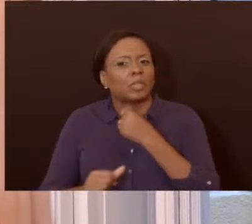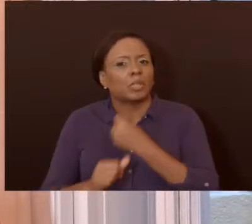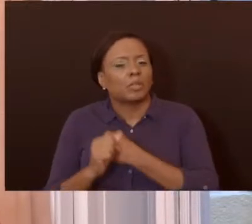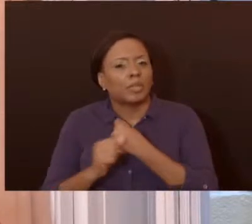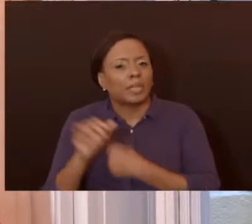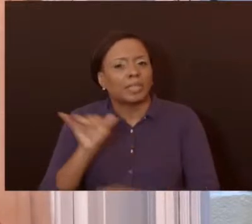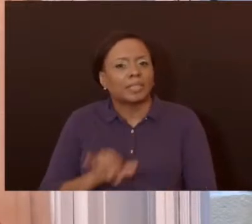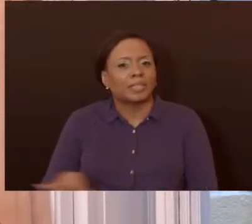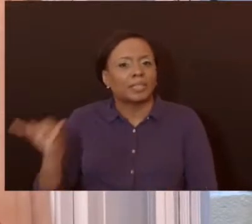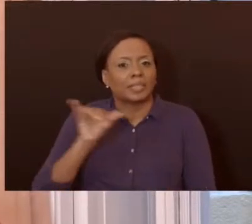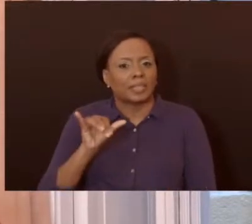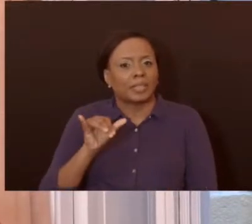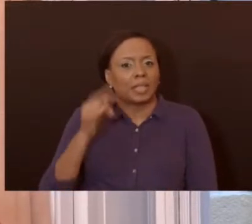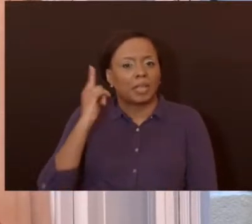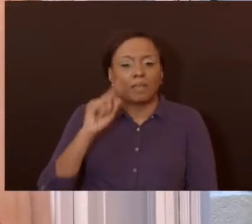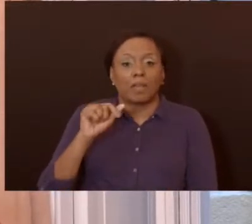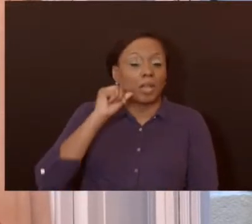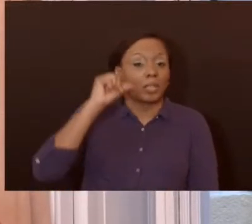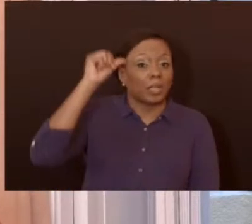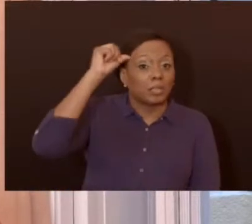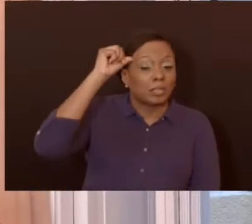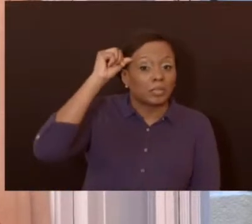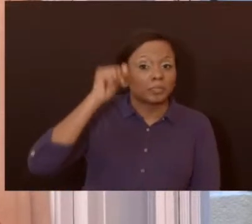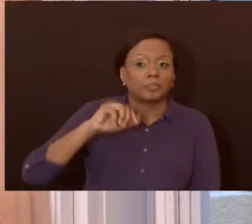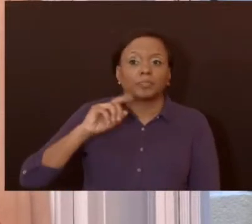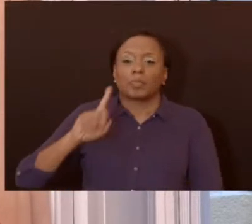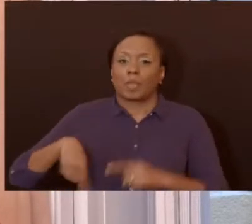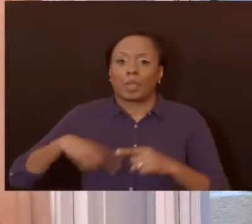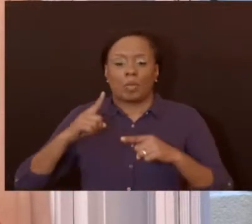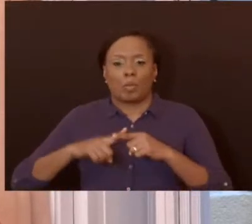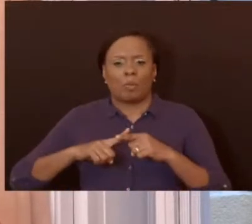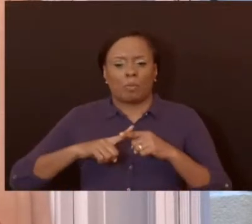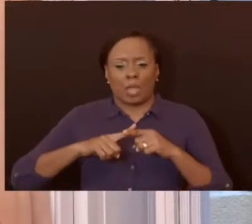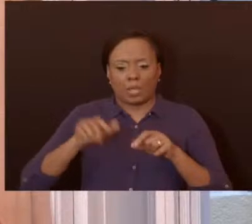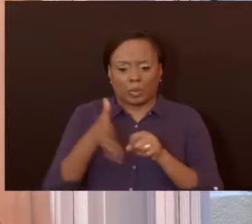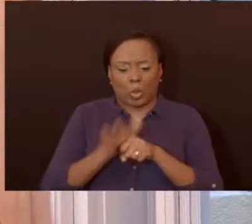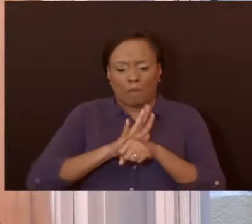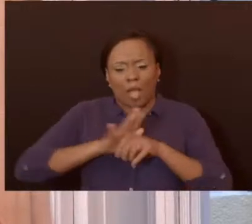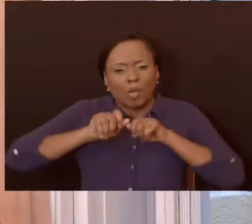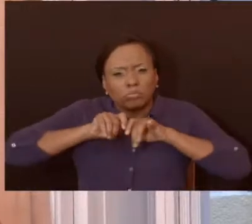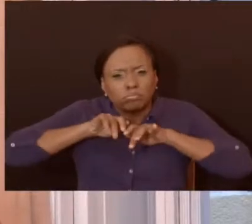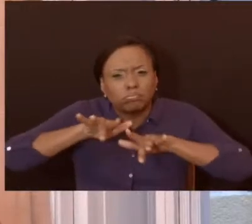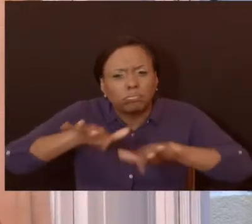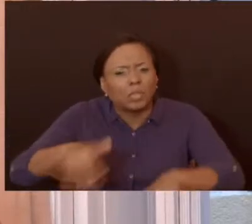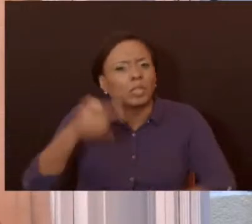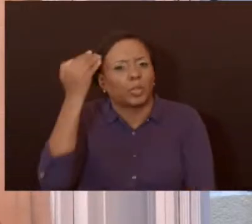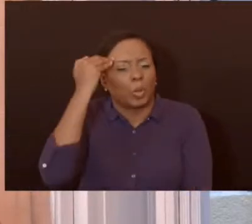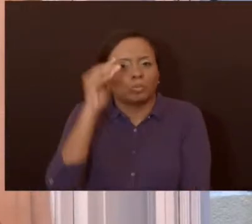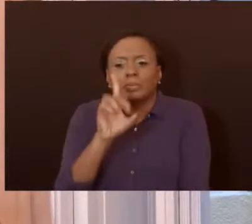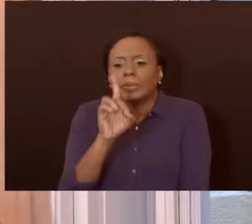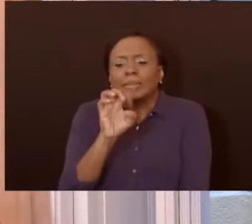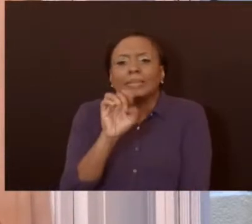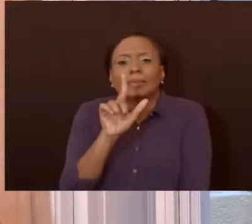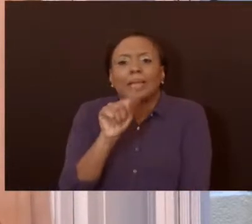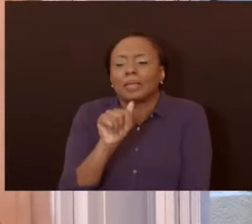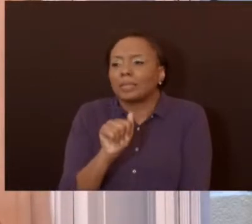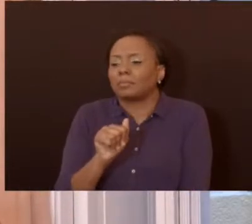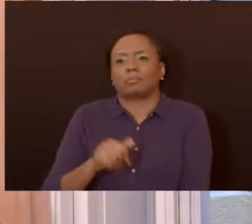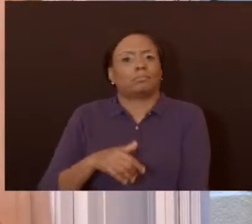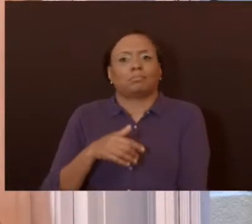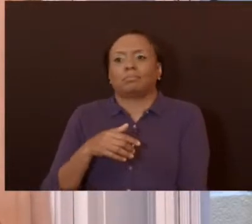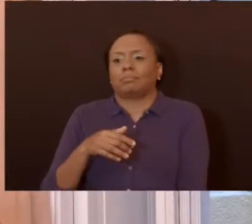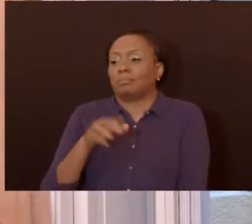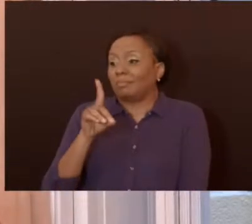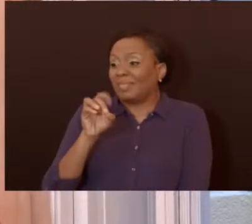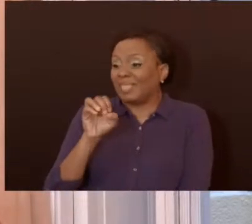same risk as for anyone else. Because once the disease is spreading out there, and we know that with Delta don't have no respect for no